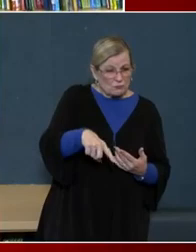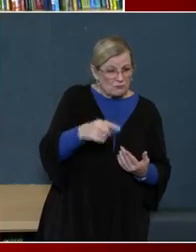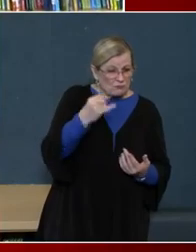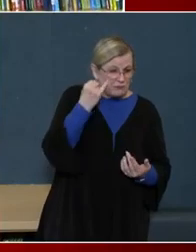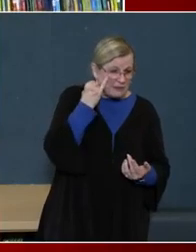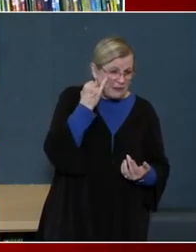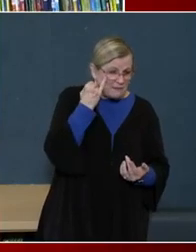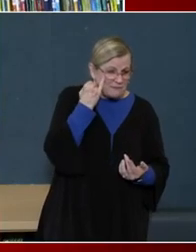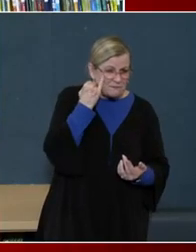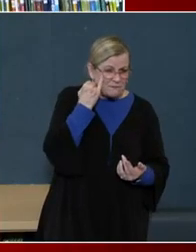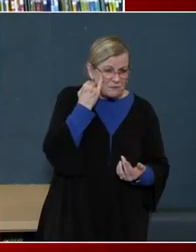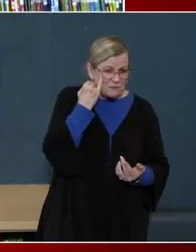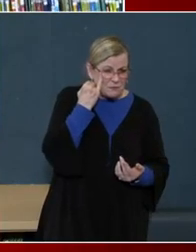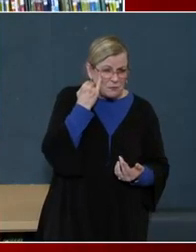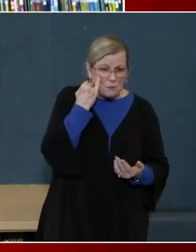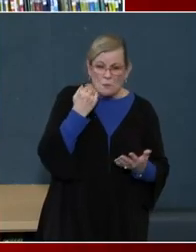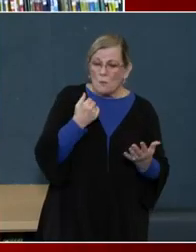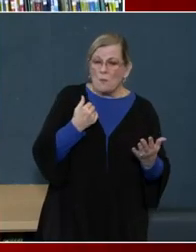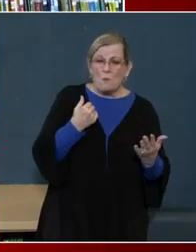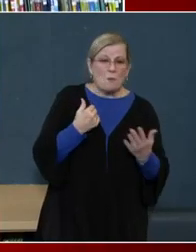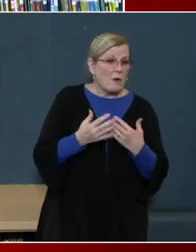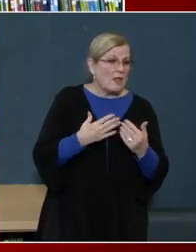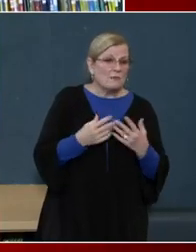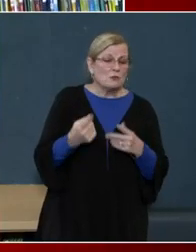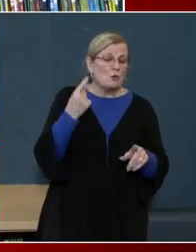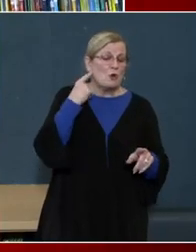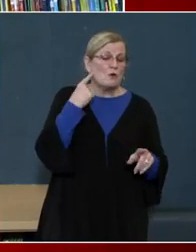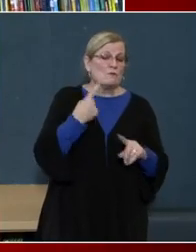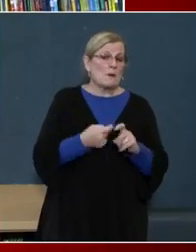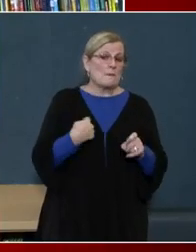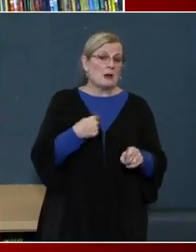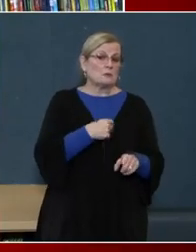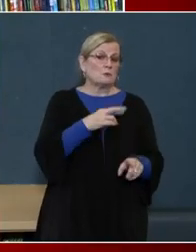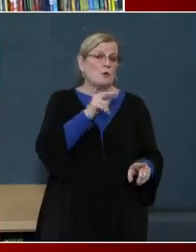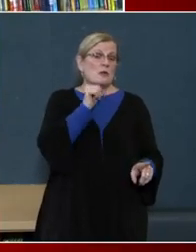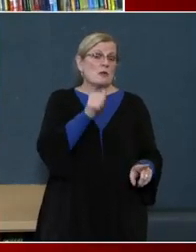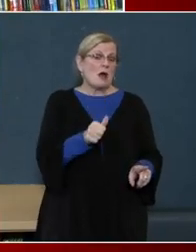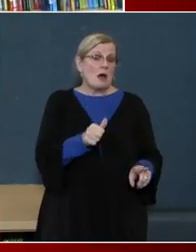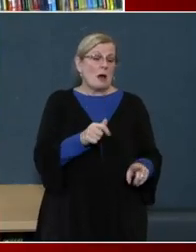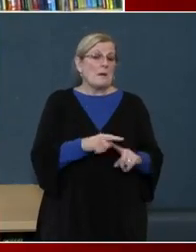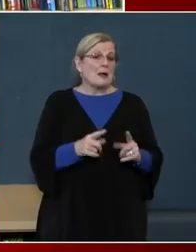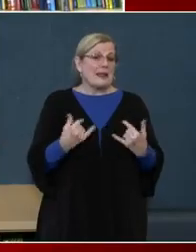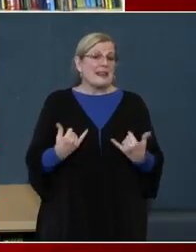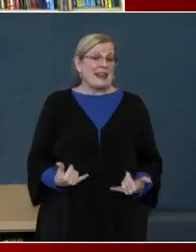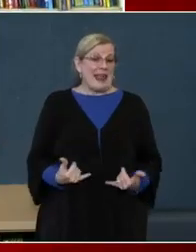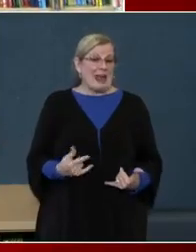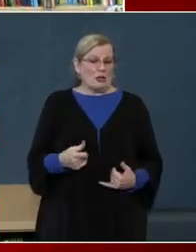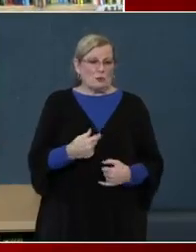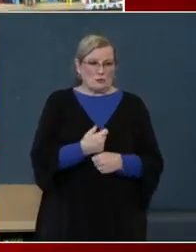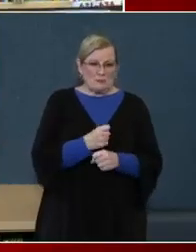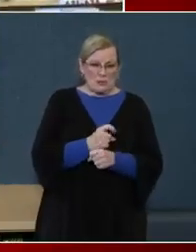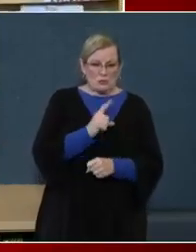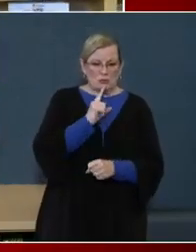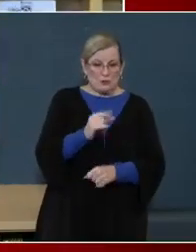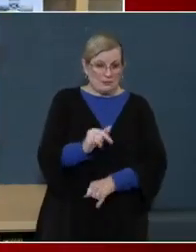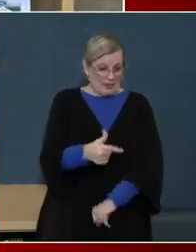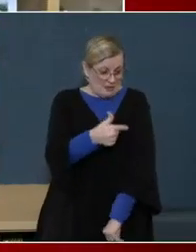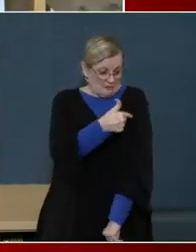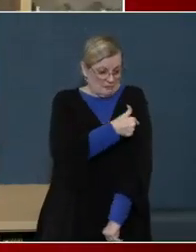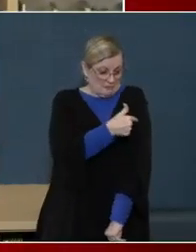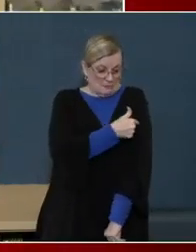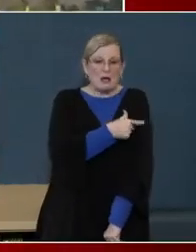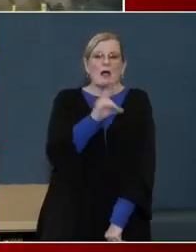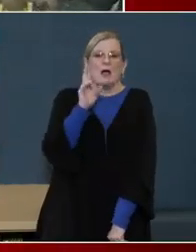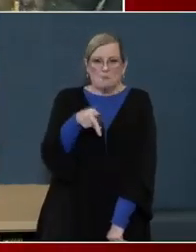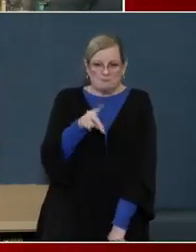their immunizations up to date. They can do that right now. Yes. Early on, there was talk from